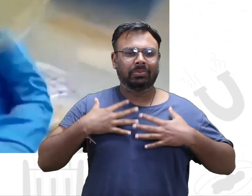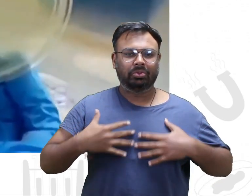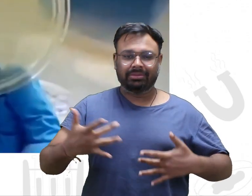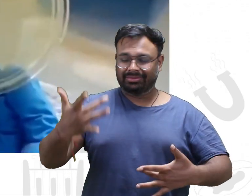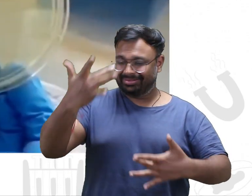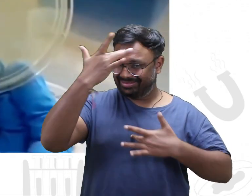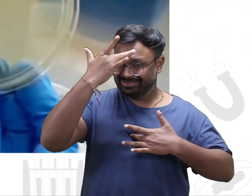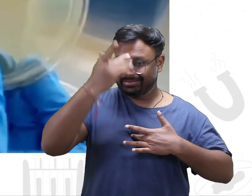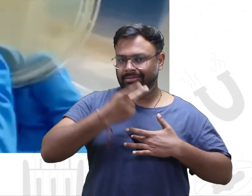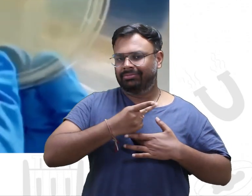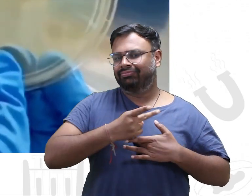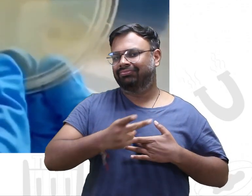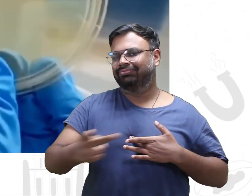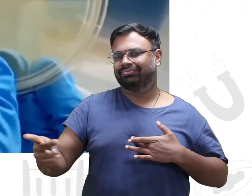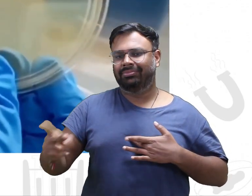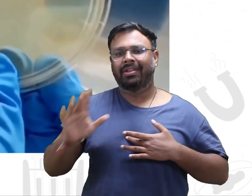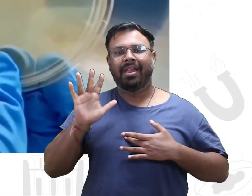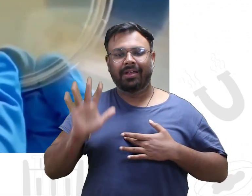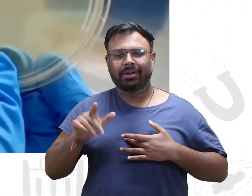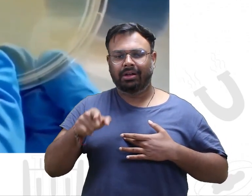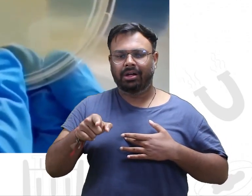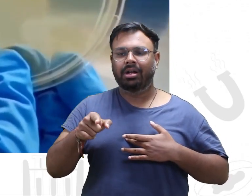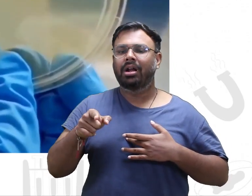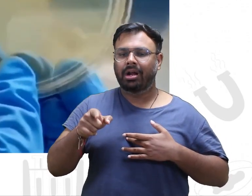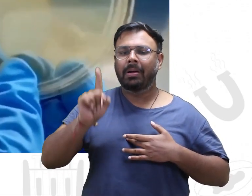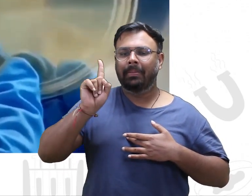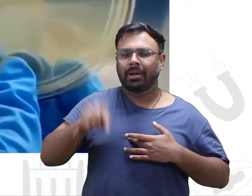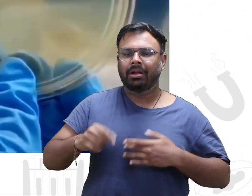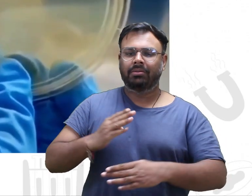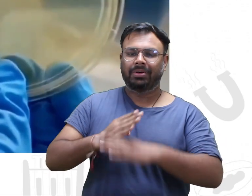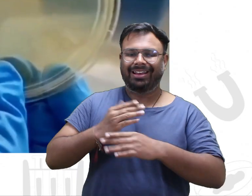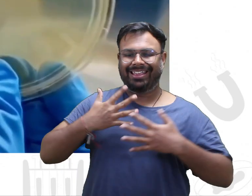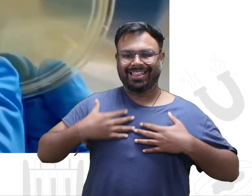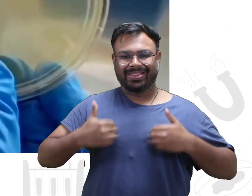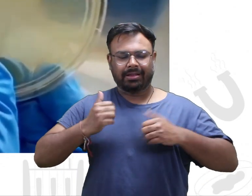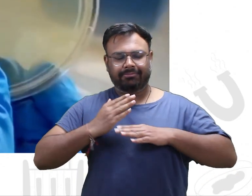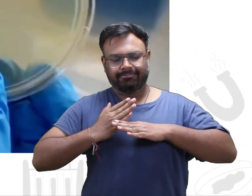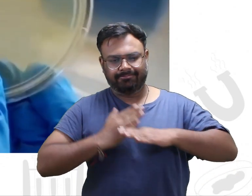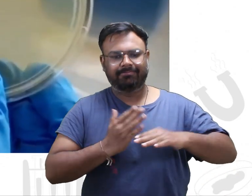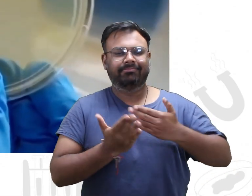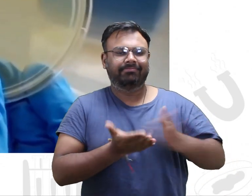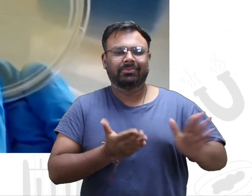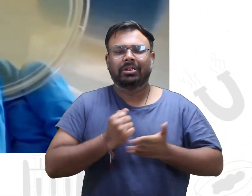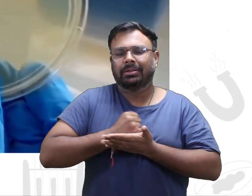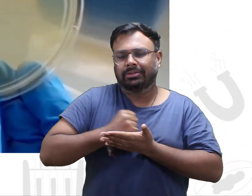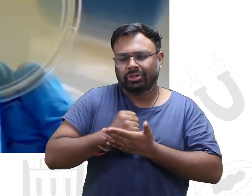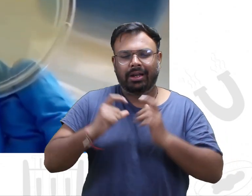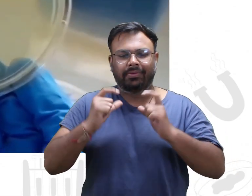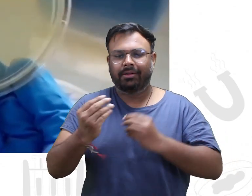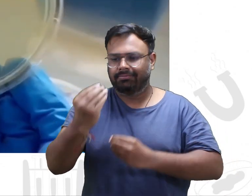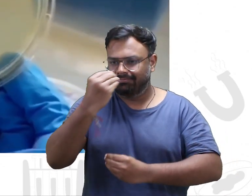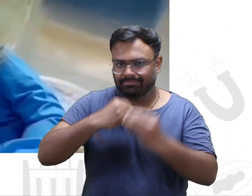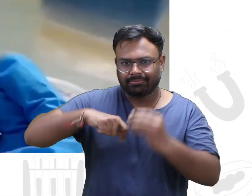to cause the several diseases. This contamination can only be prevented by safe and healthy